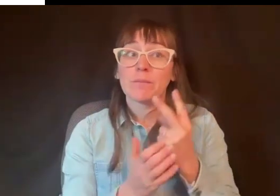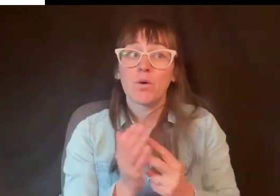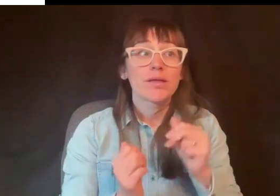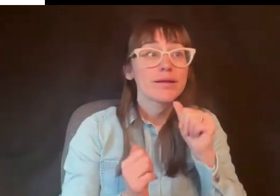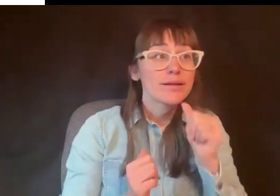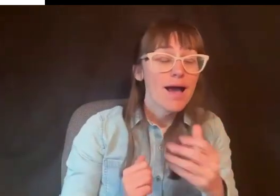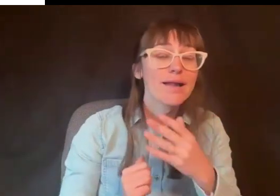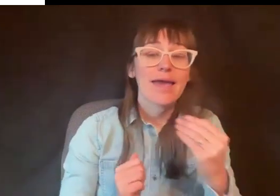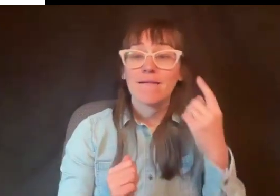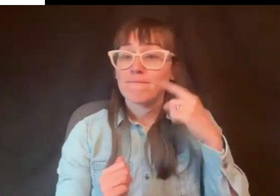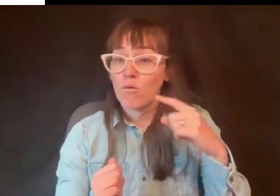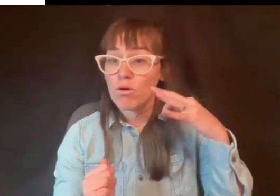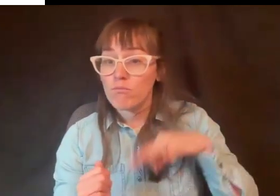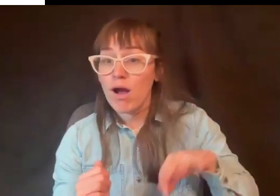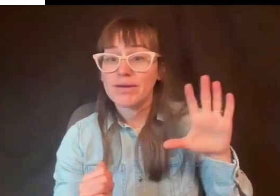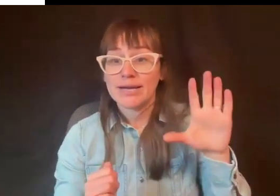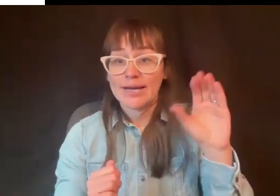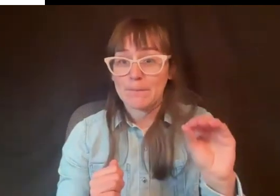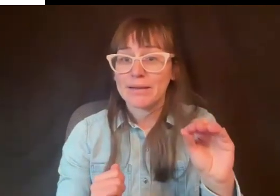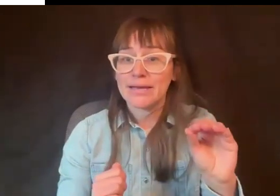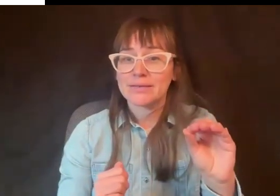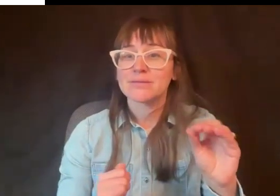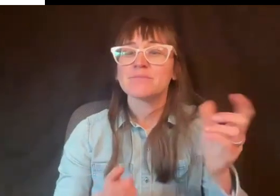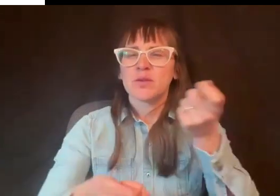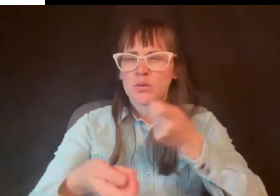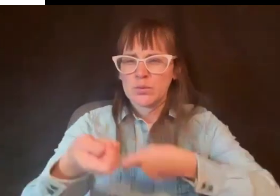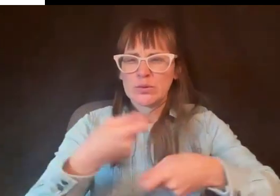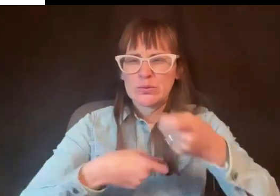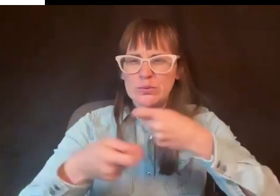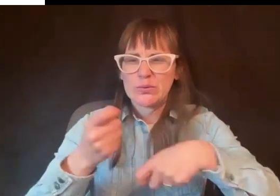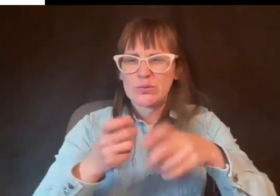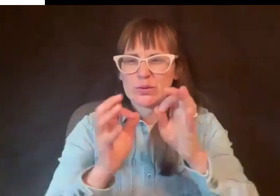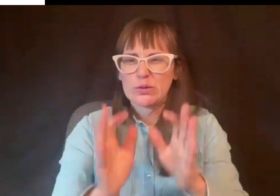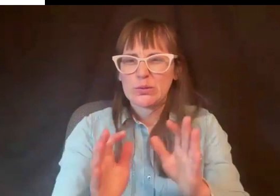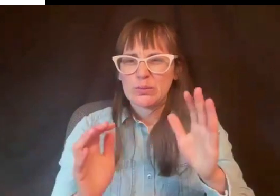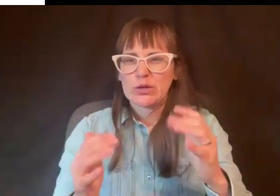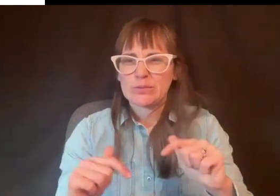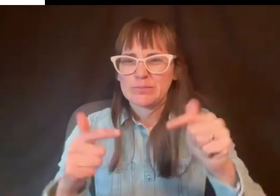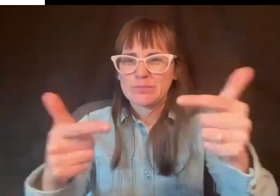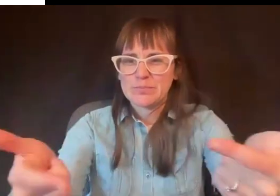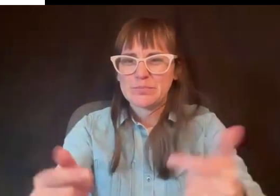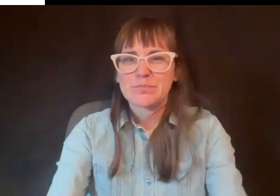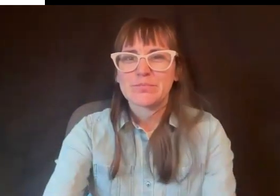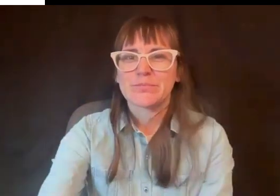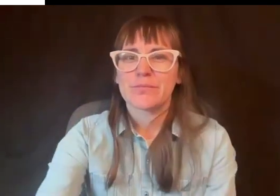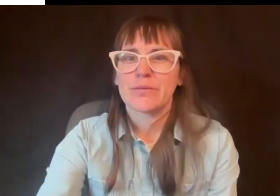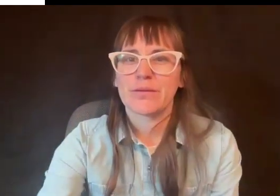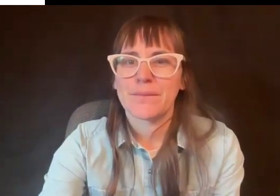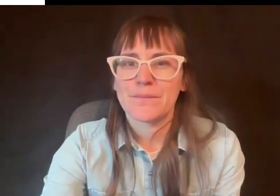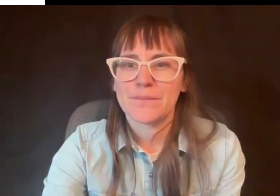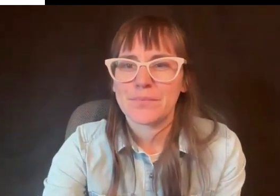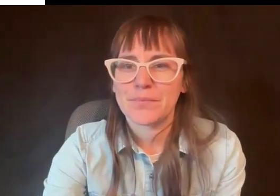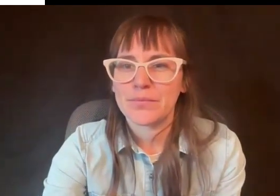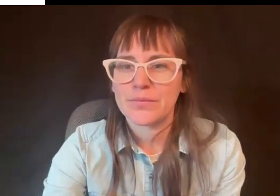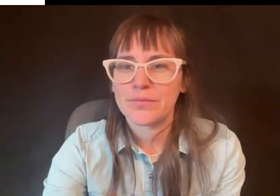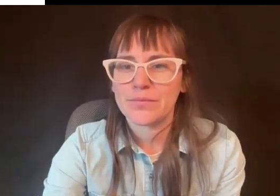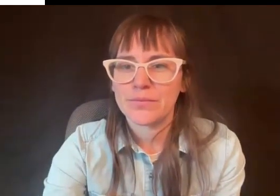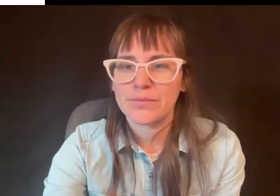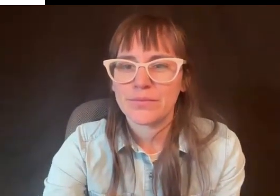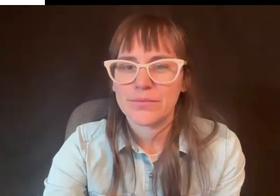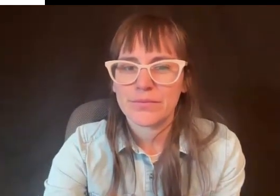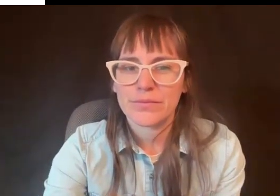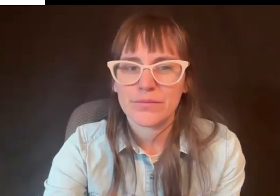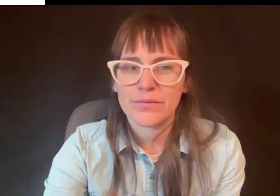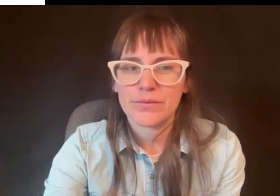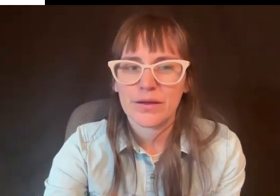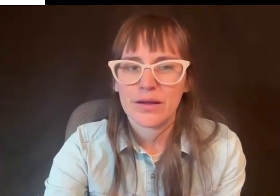nonprofit companies, which is also outlined in our final rule and required by the Act. And I will say again that although this